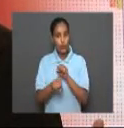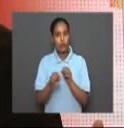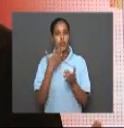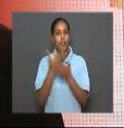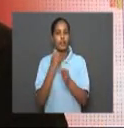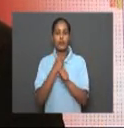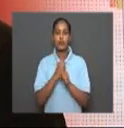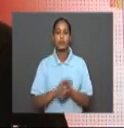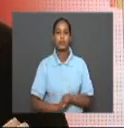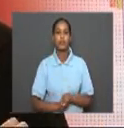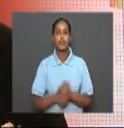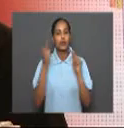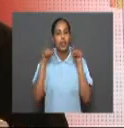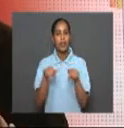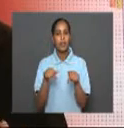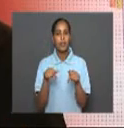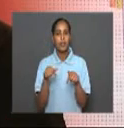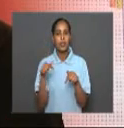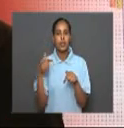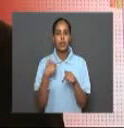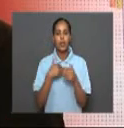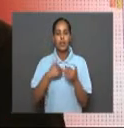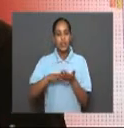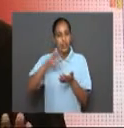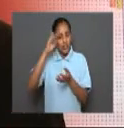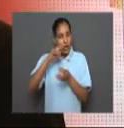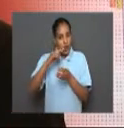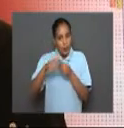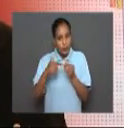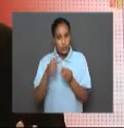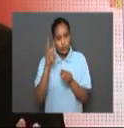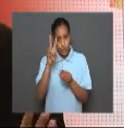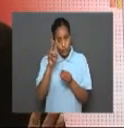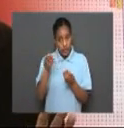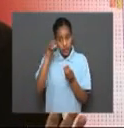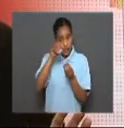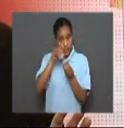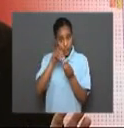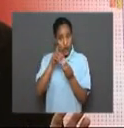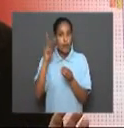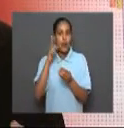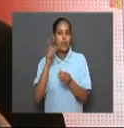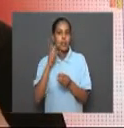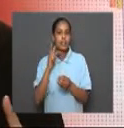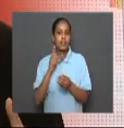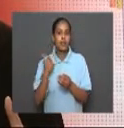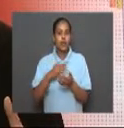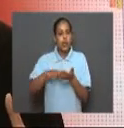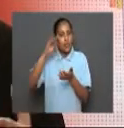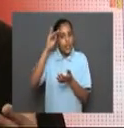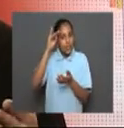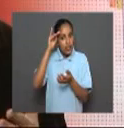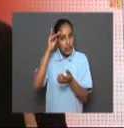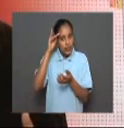job. Today, we have learned about two addition polymers. We have